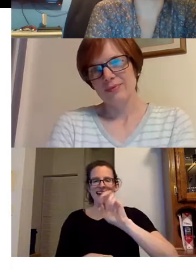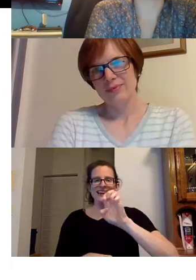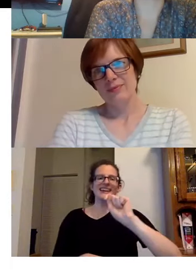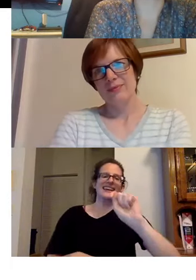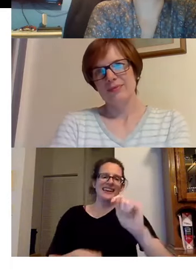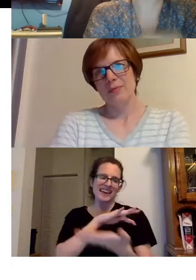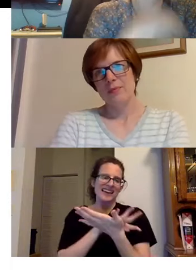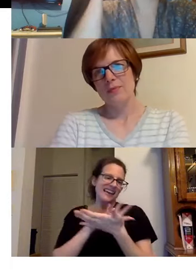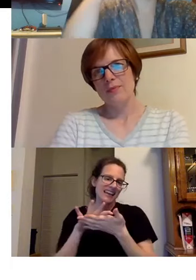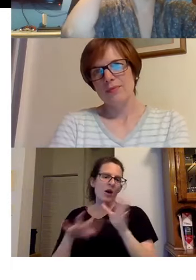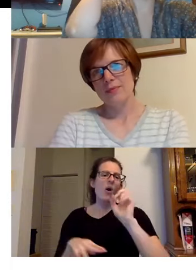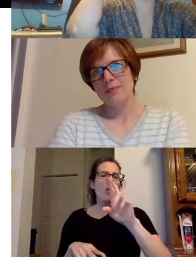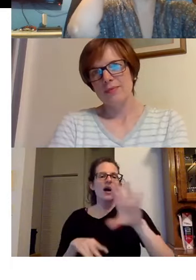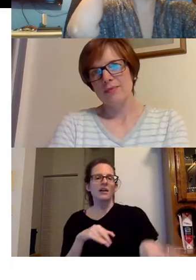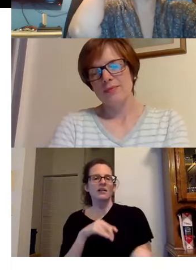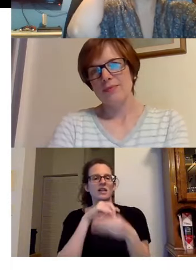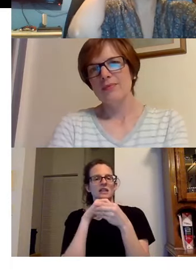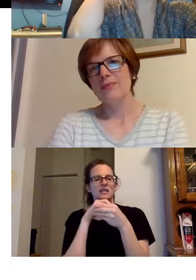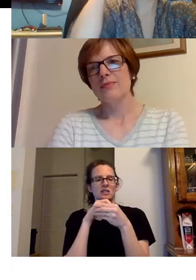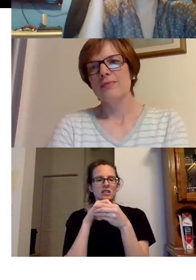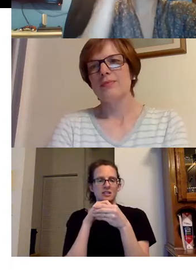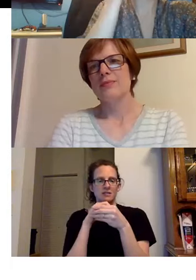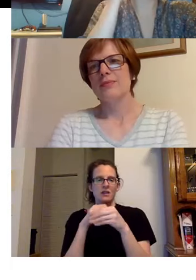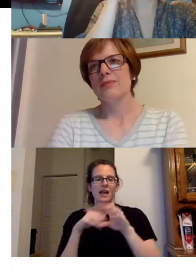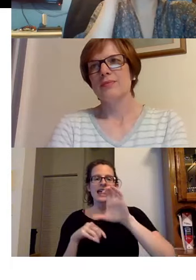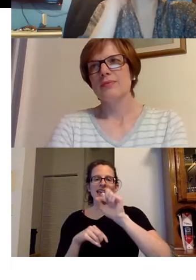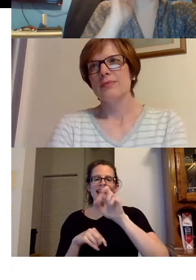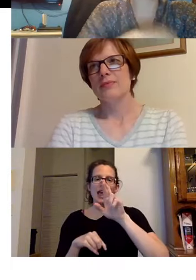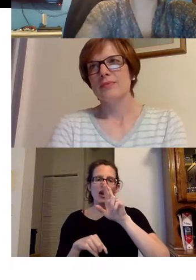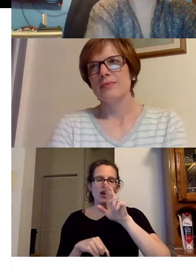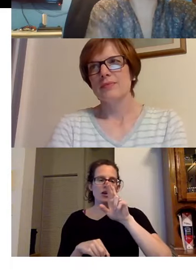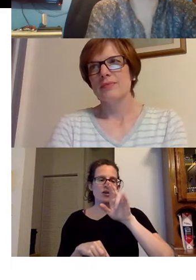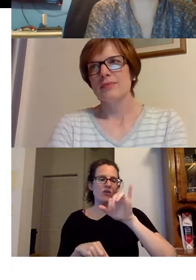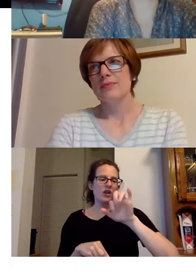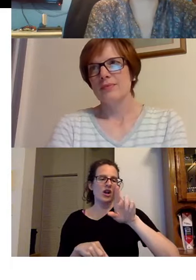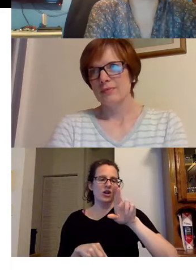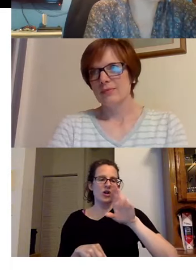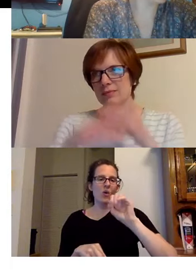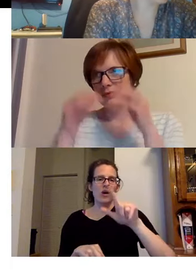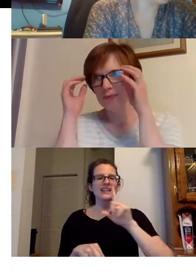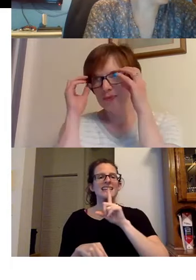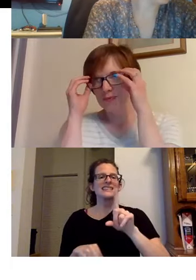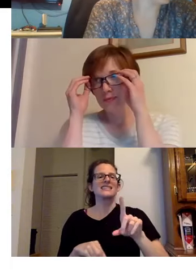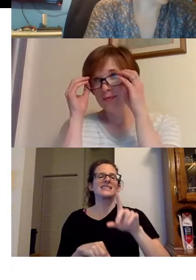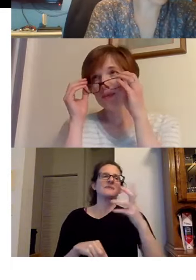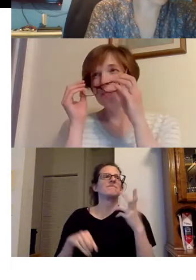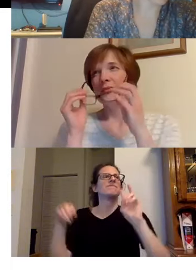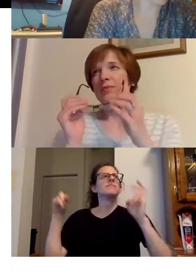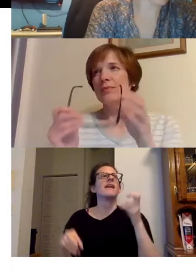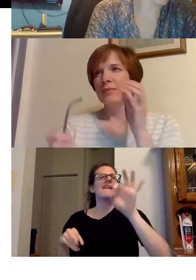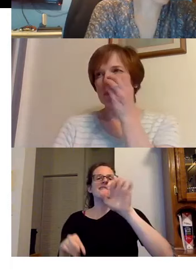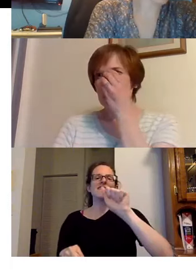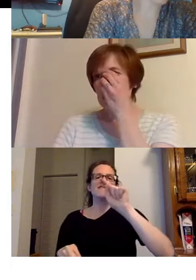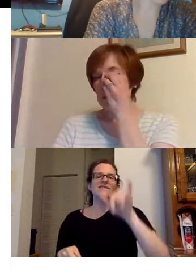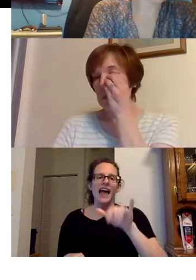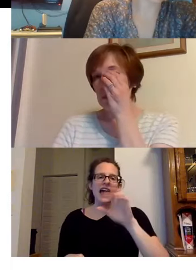you can dilute them with what we call a carrier oil. So a carrier oil is a fatty oil, similar to what you might cook with,